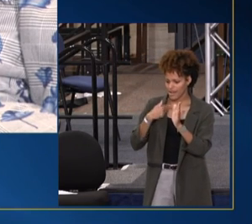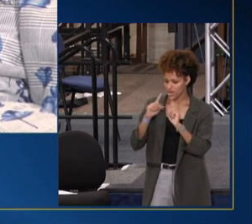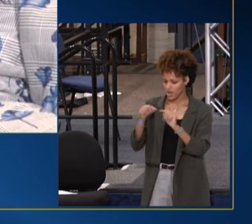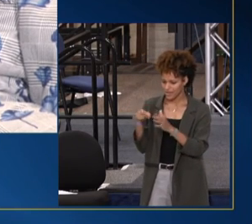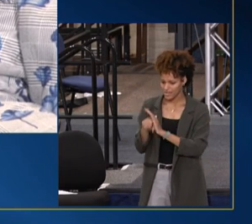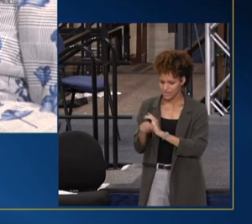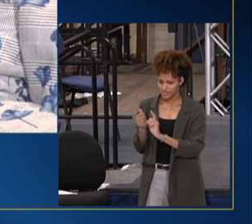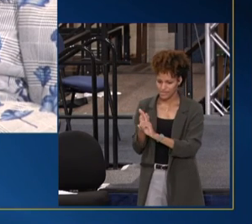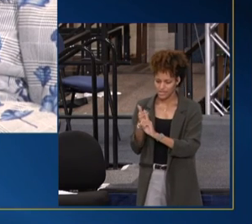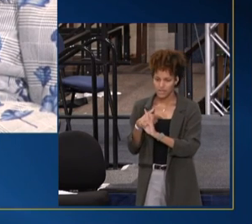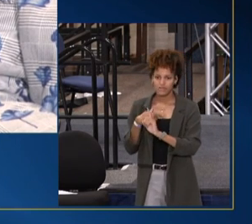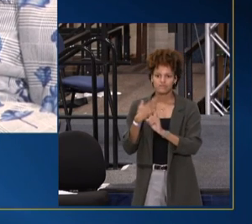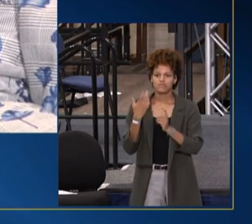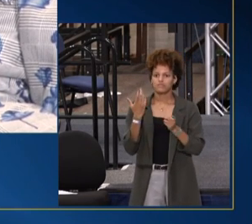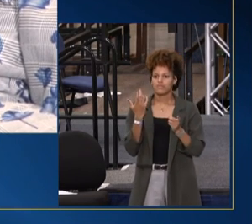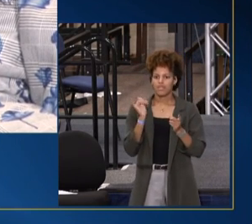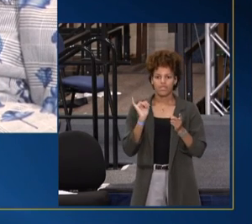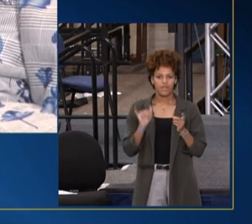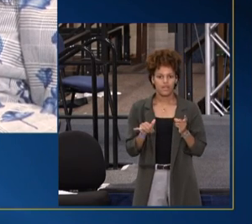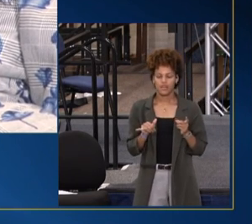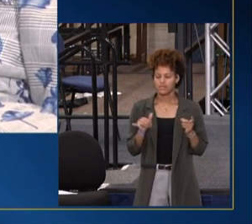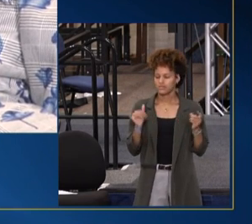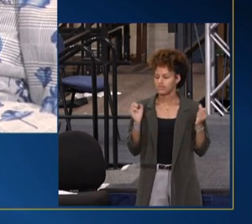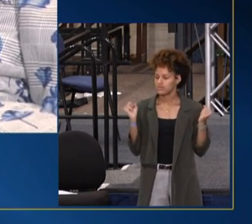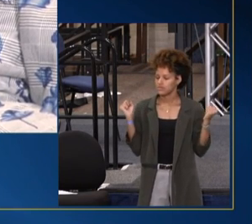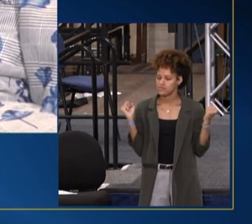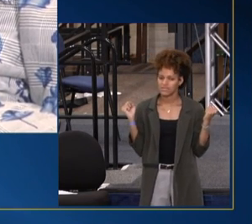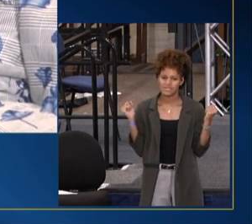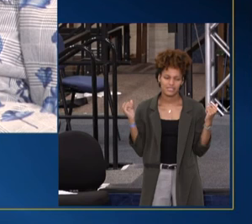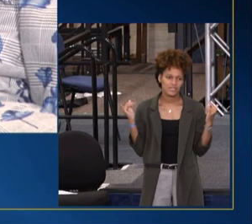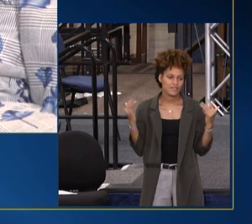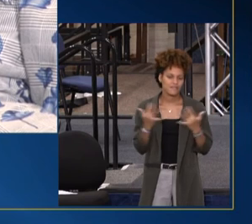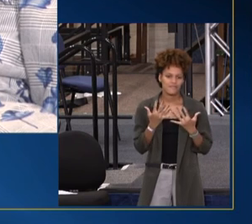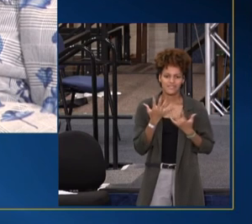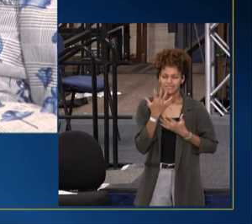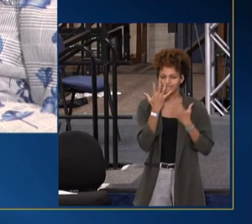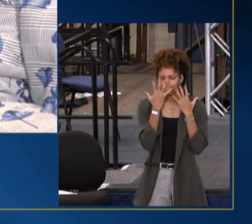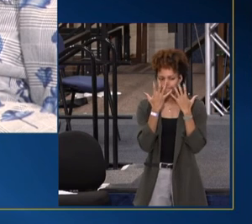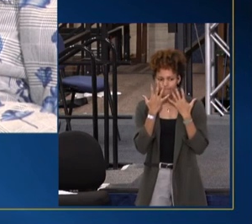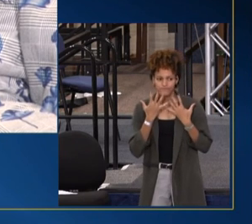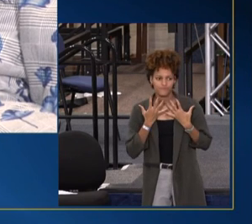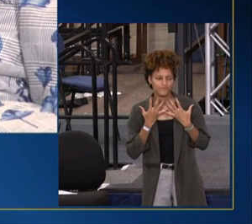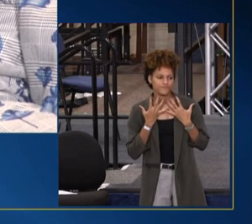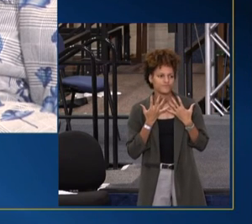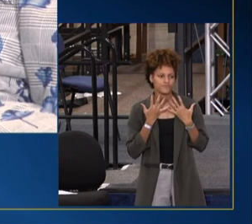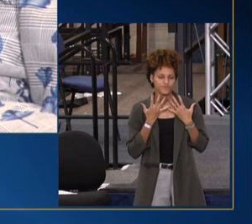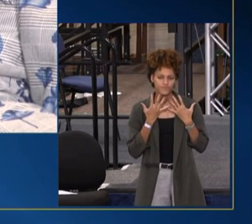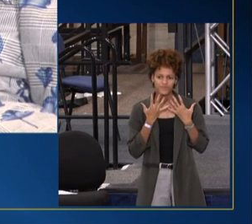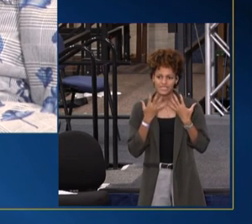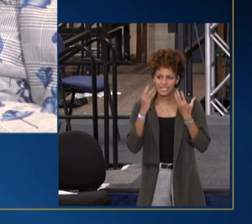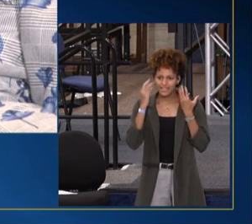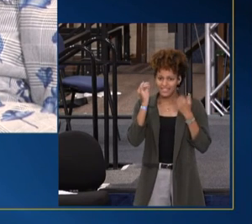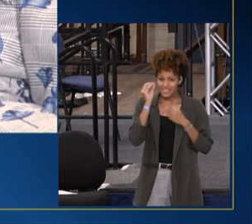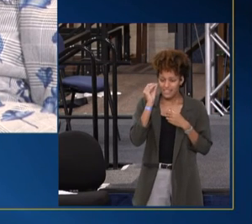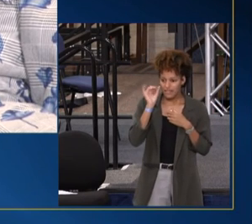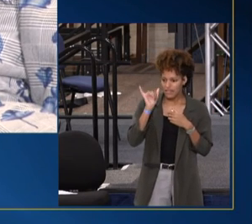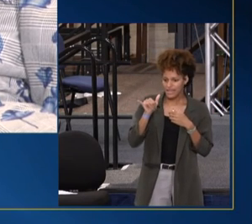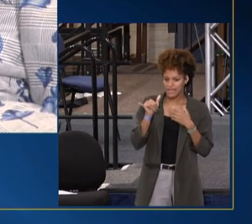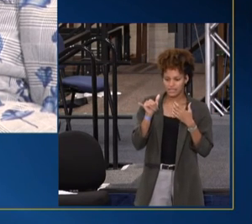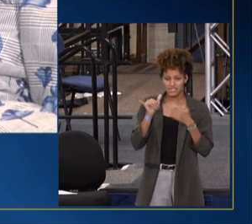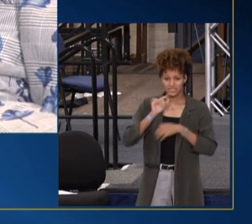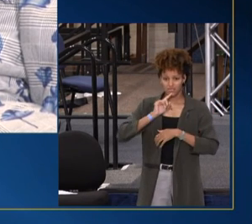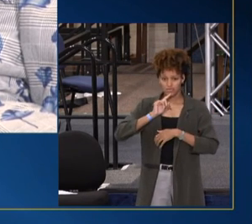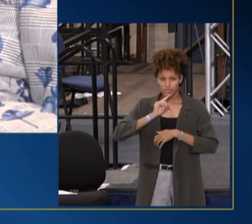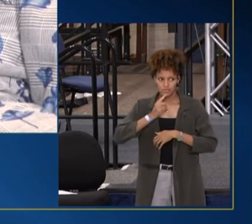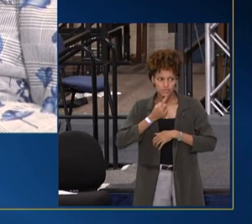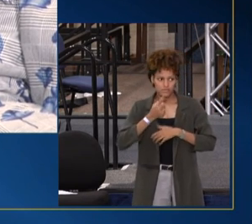And that's truly scary and sad to think that those are the extreme